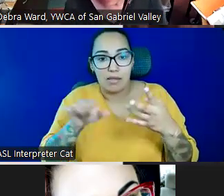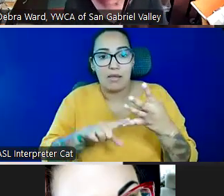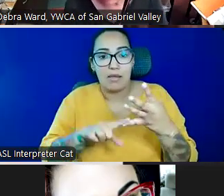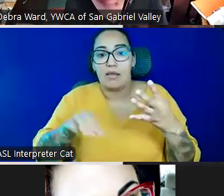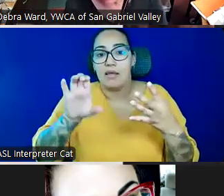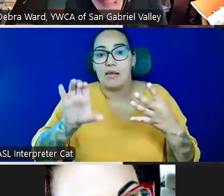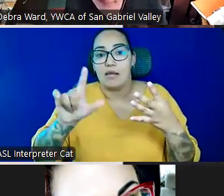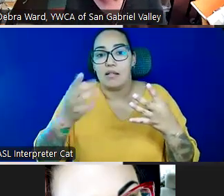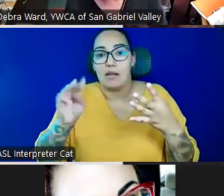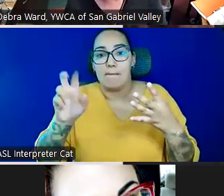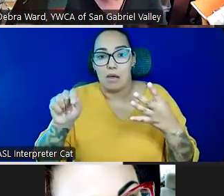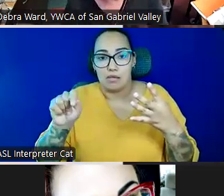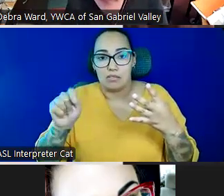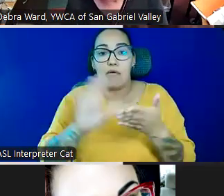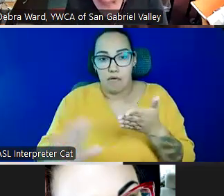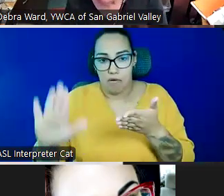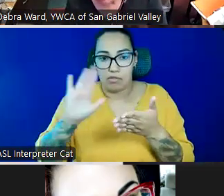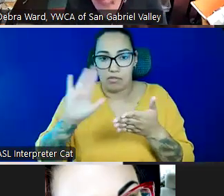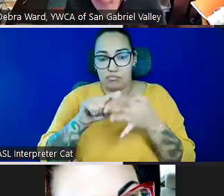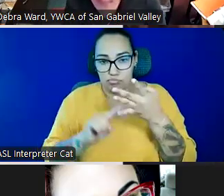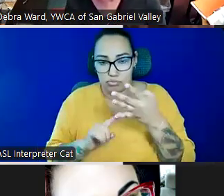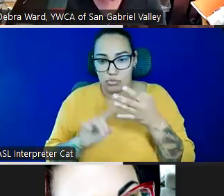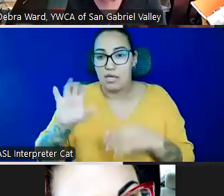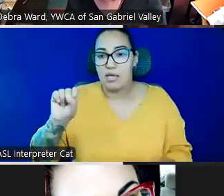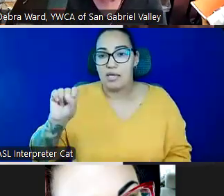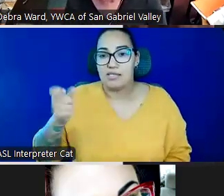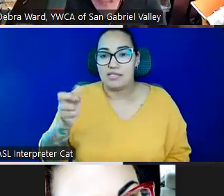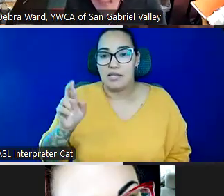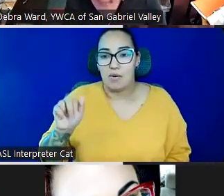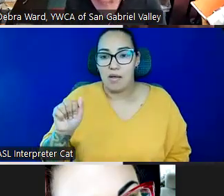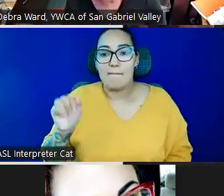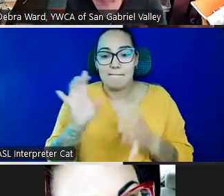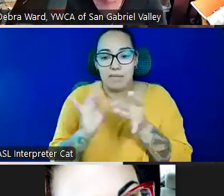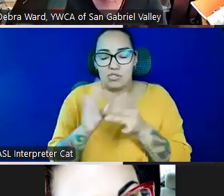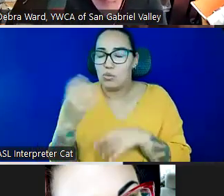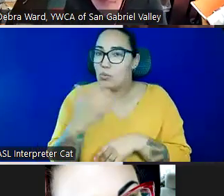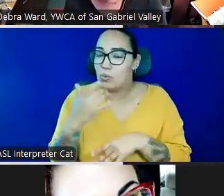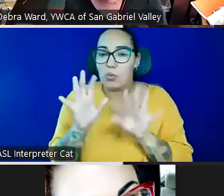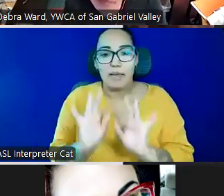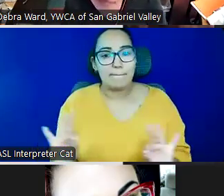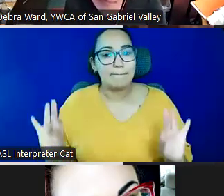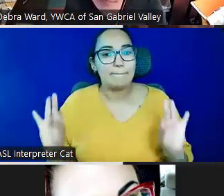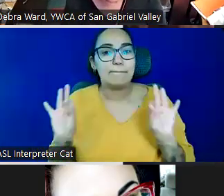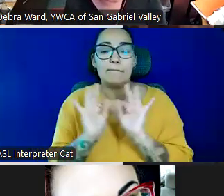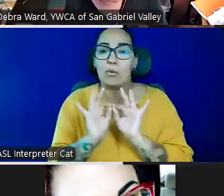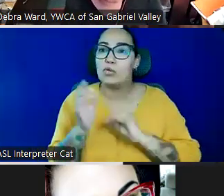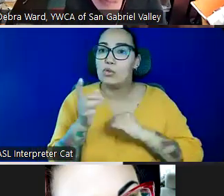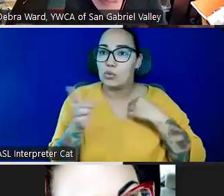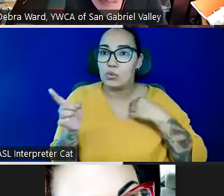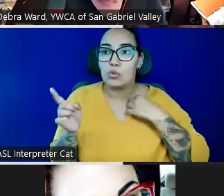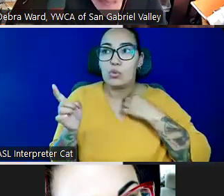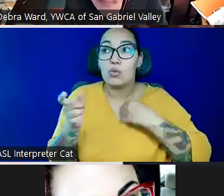Claremont Colleges. Sarah mentioned earlier how important it is that you